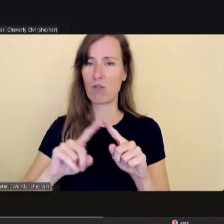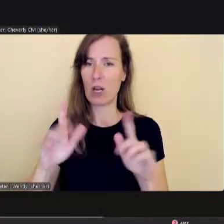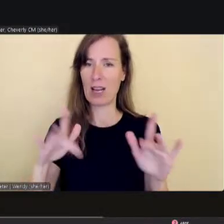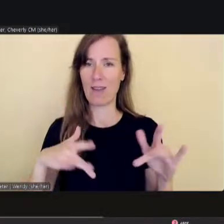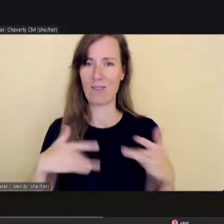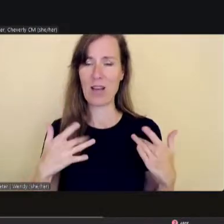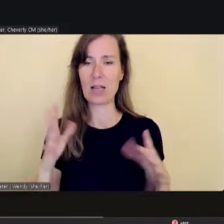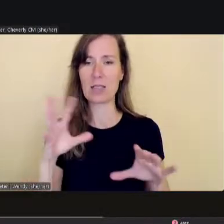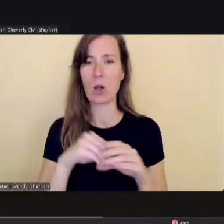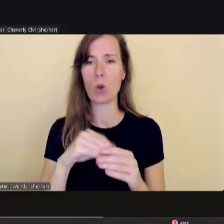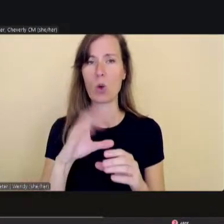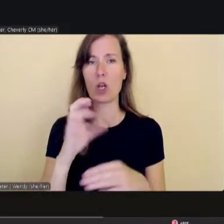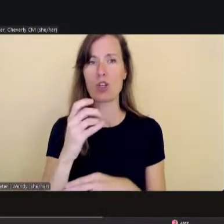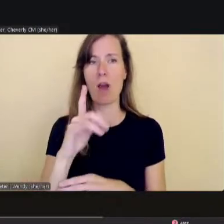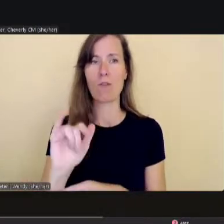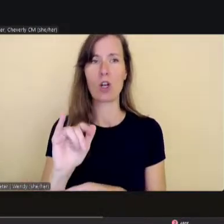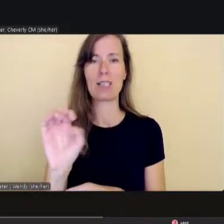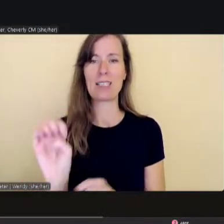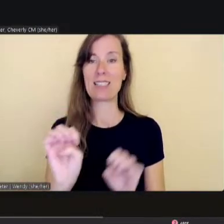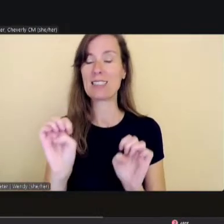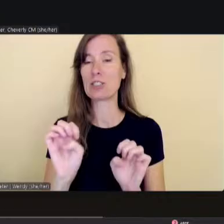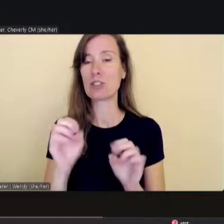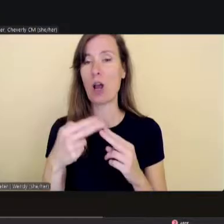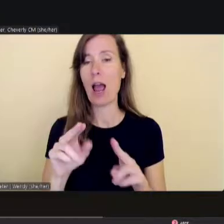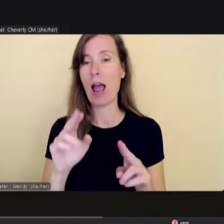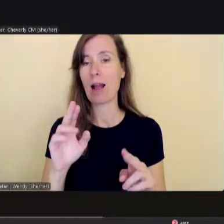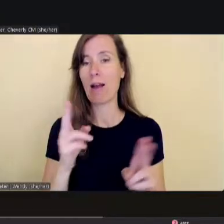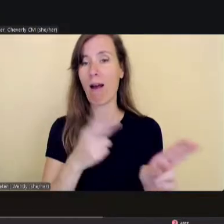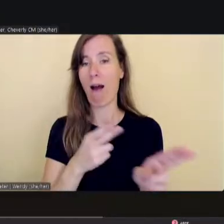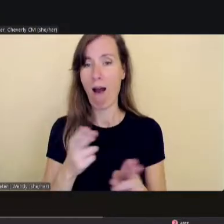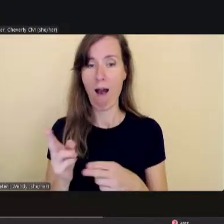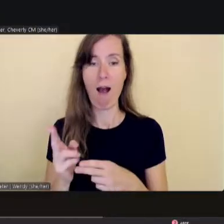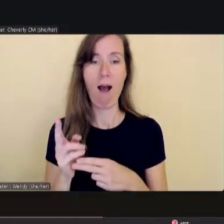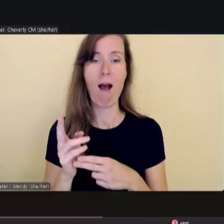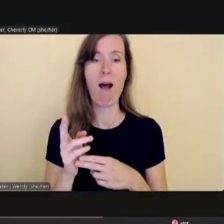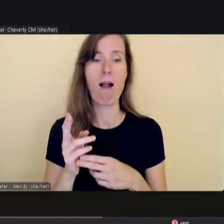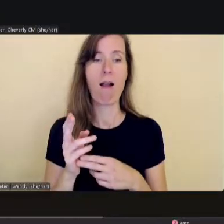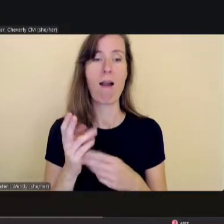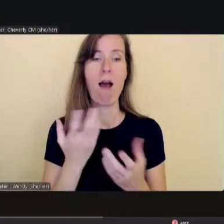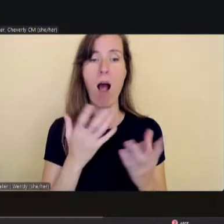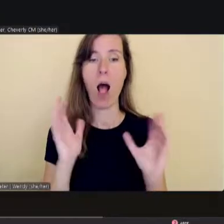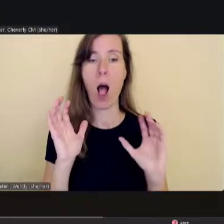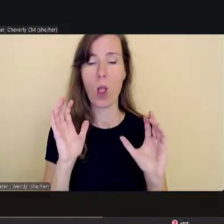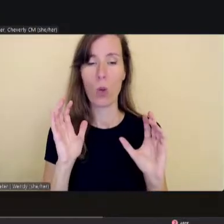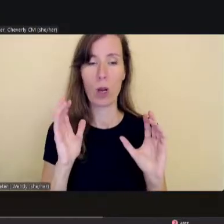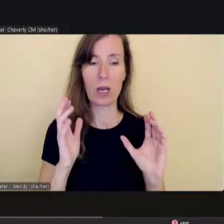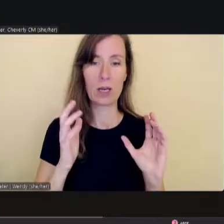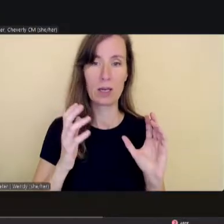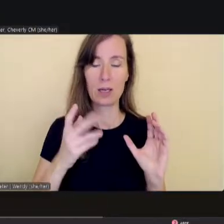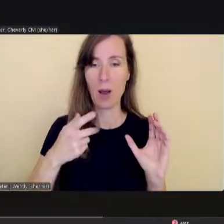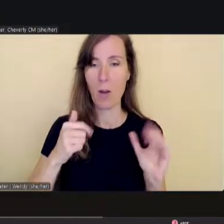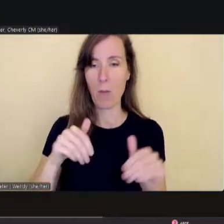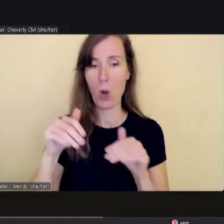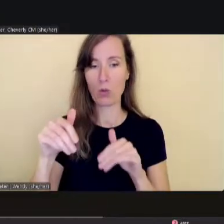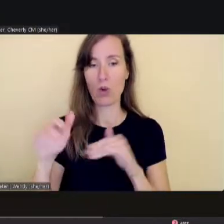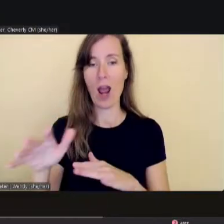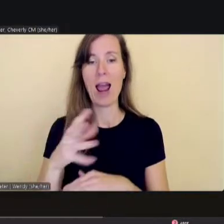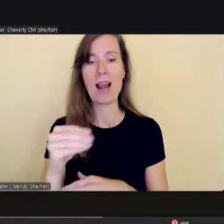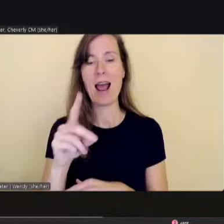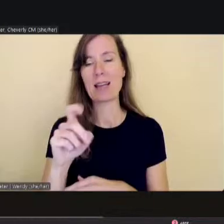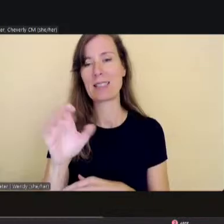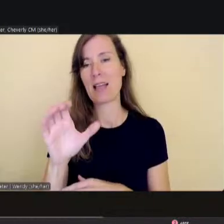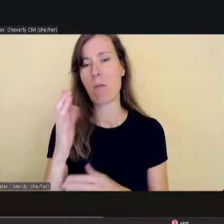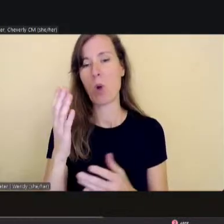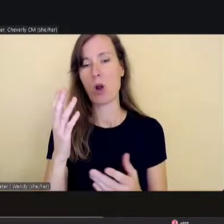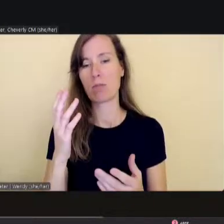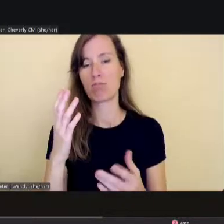Cheverly Easter Egg Hunt, the Halloween Parade, and the December holiday celebration, bringing joy, tradition, and